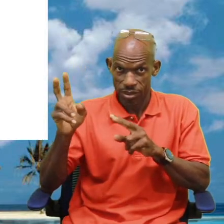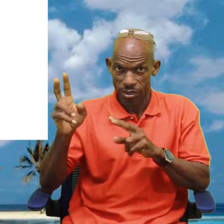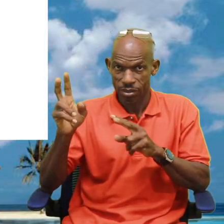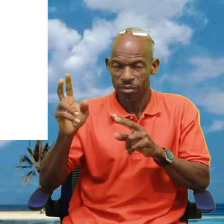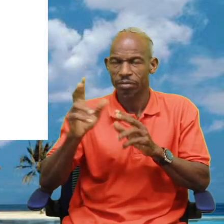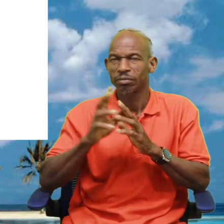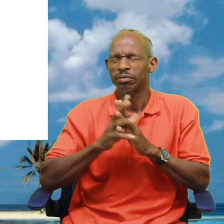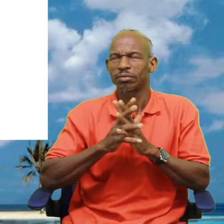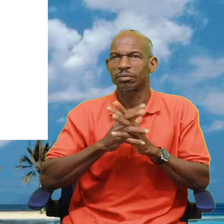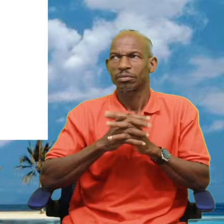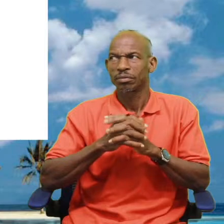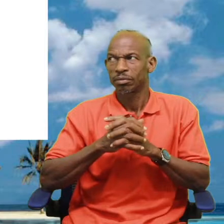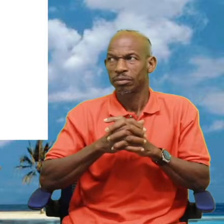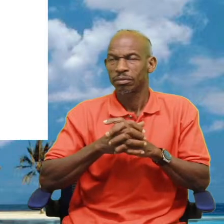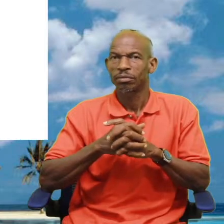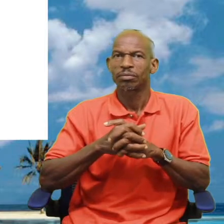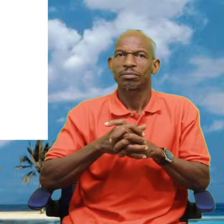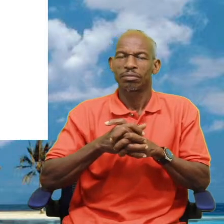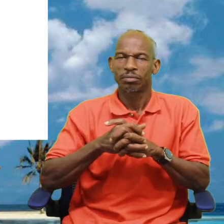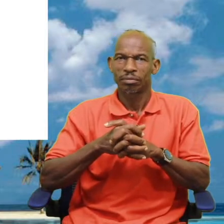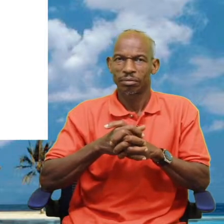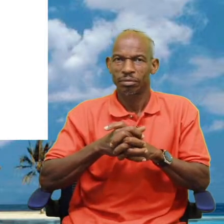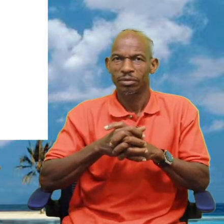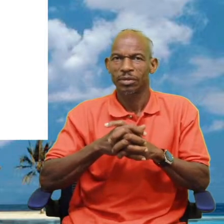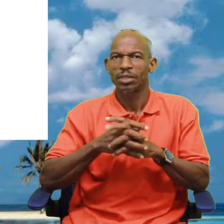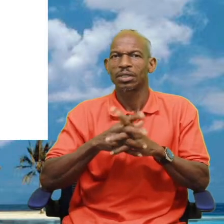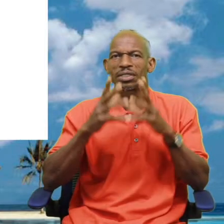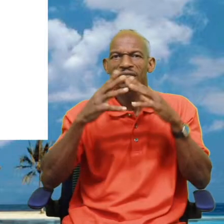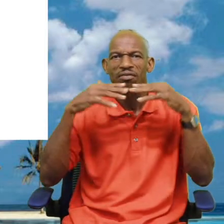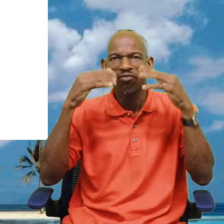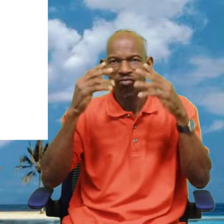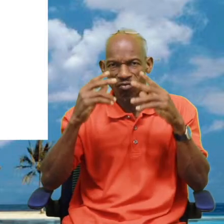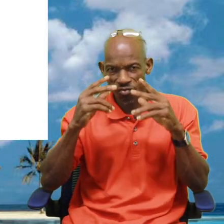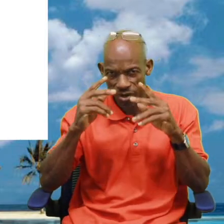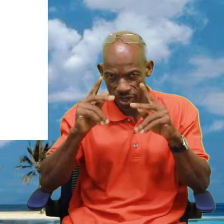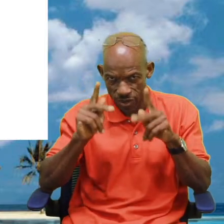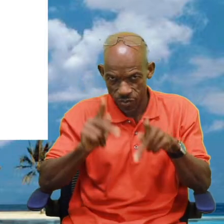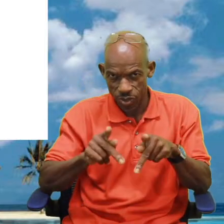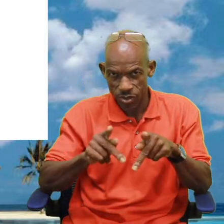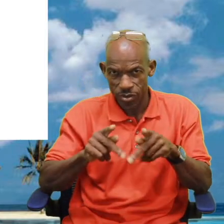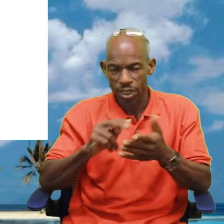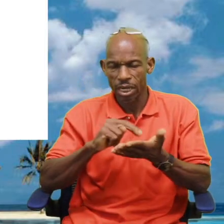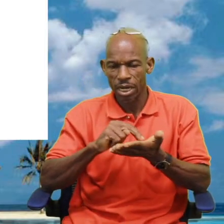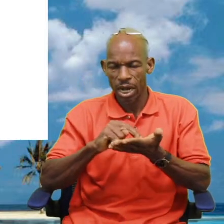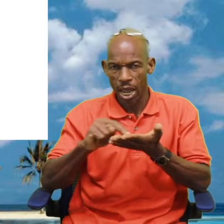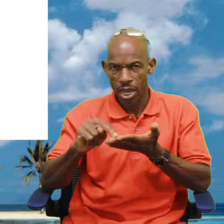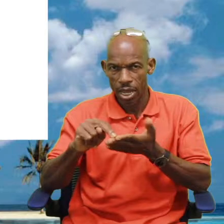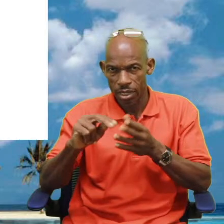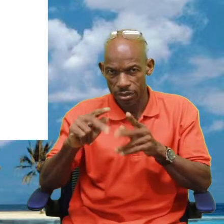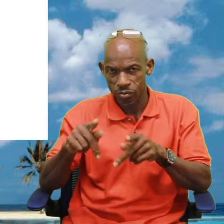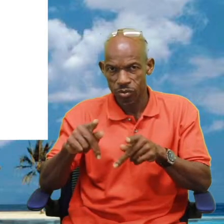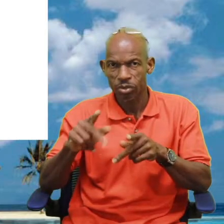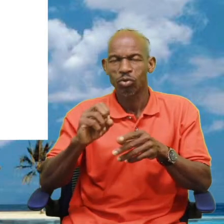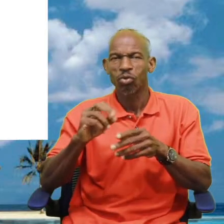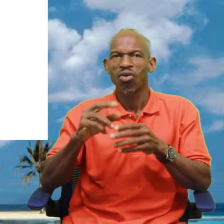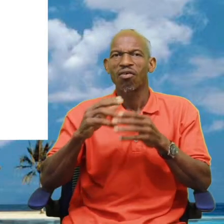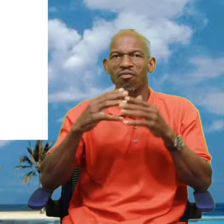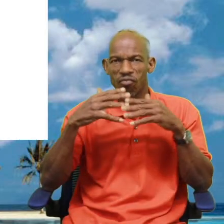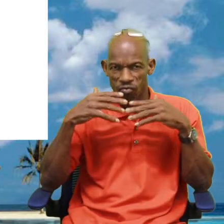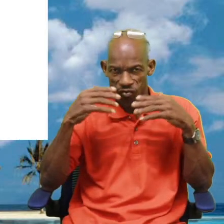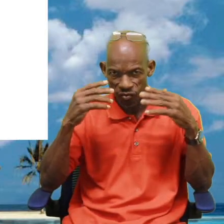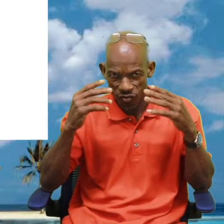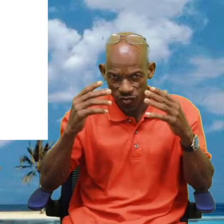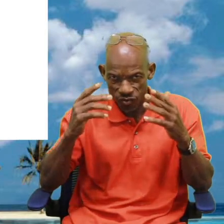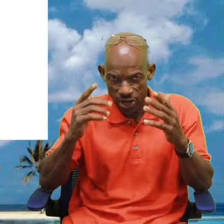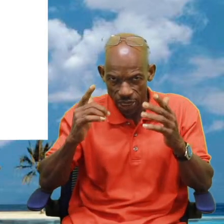He's a friendly person. All right. Instead of saying the word nice, we can say he is friendly. All